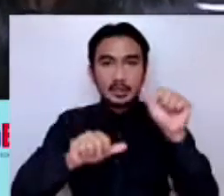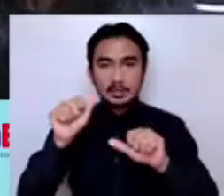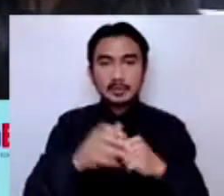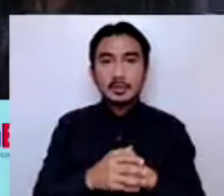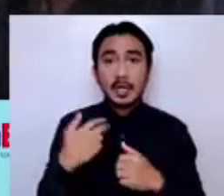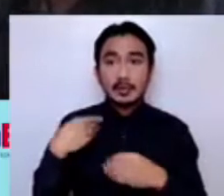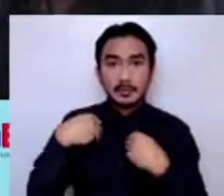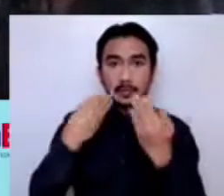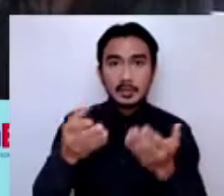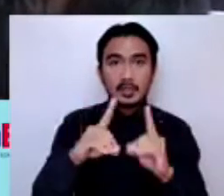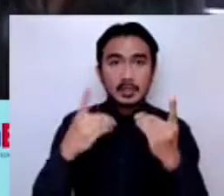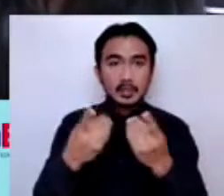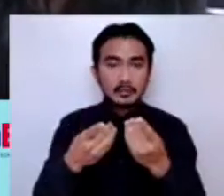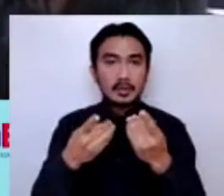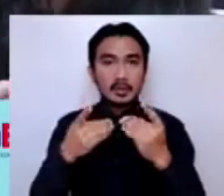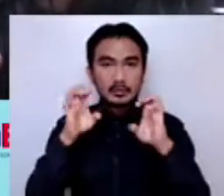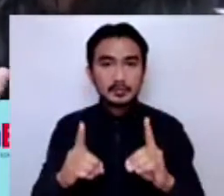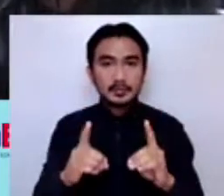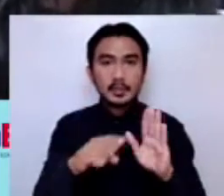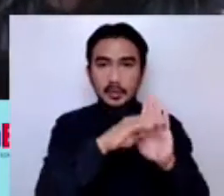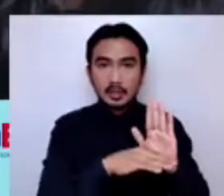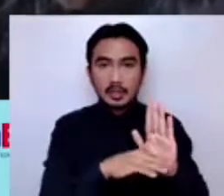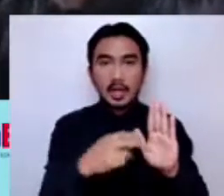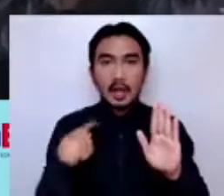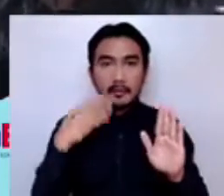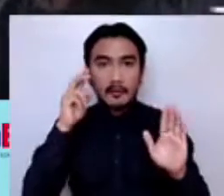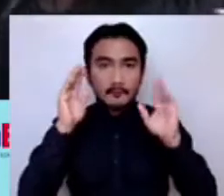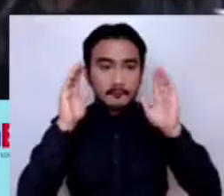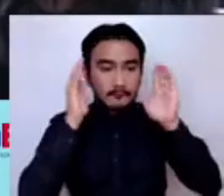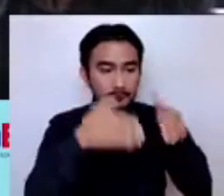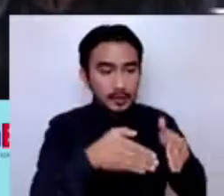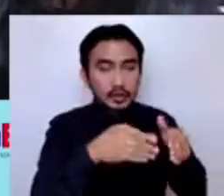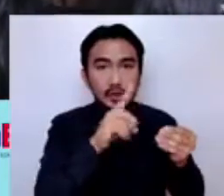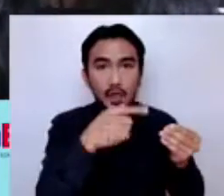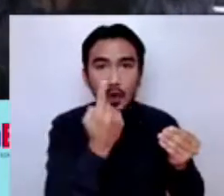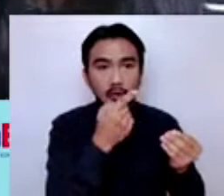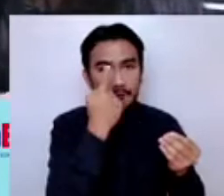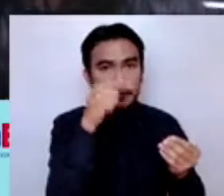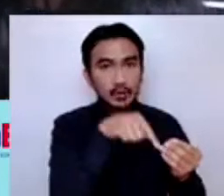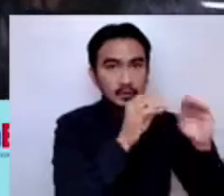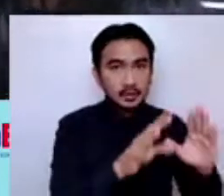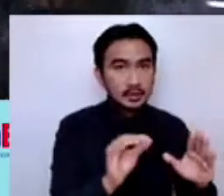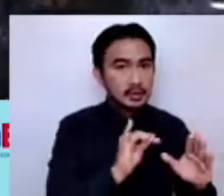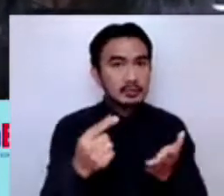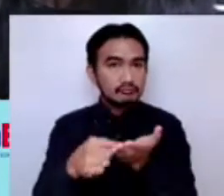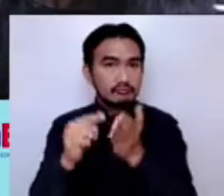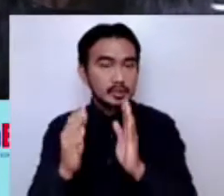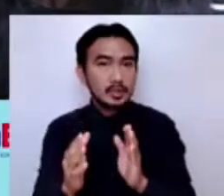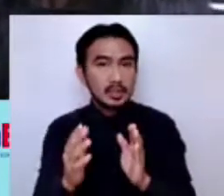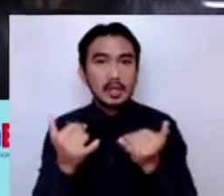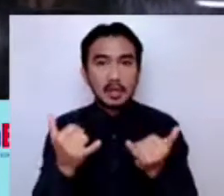the PPST, we have been focusing on our teachers, on our ratees. But now, since we have completed